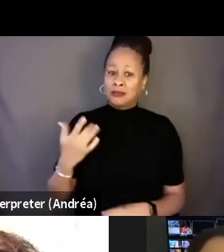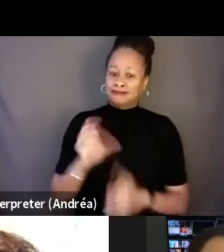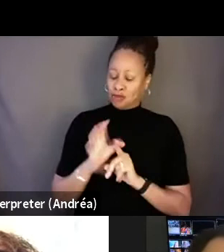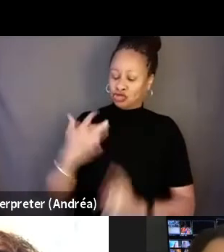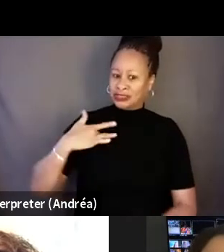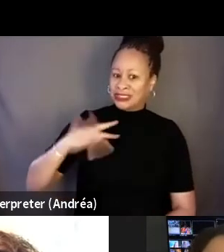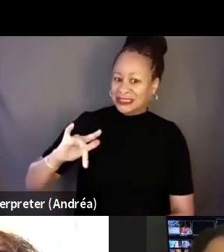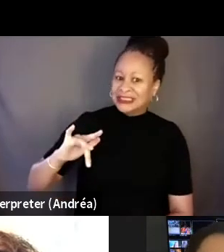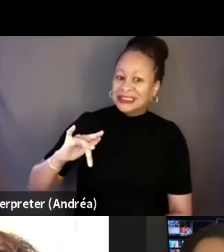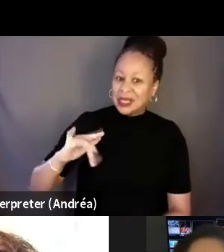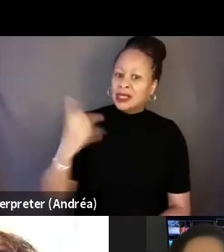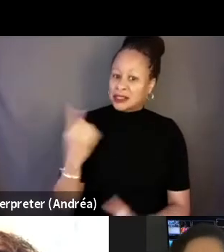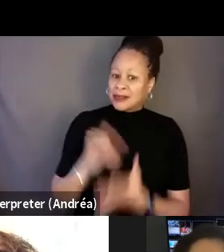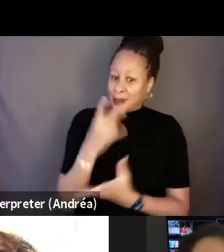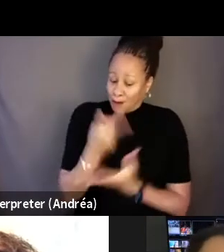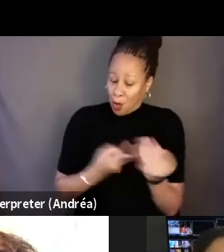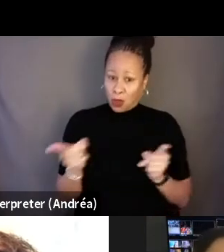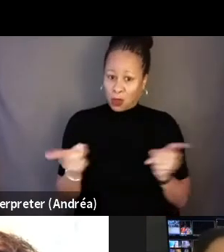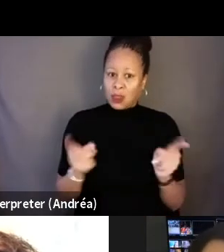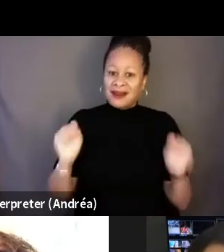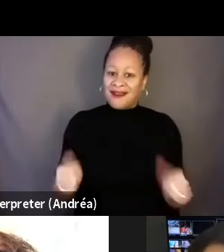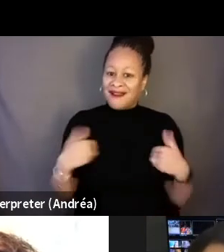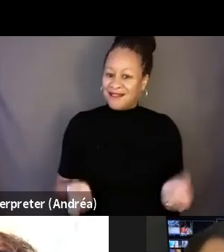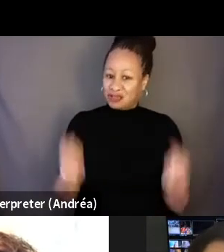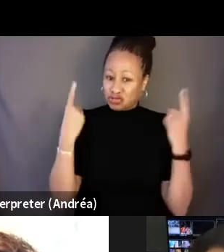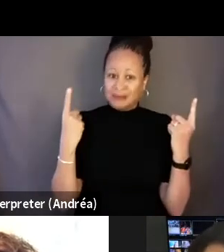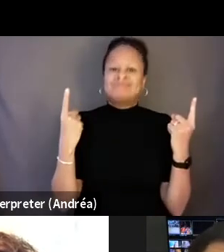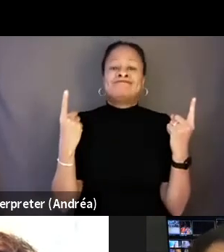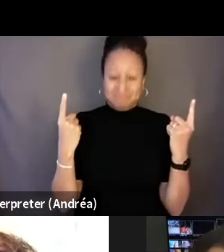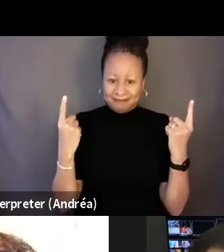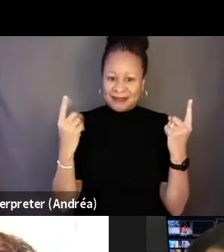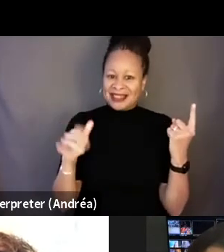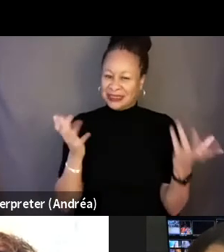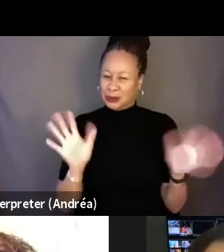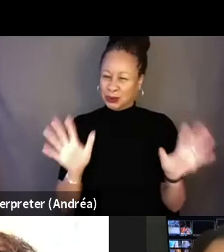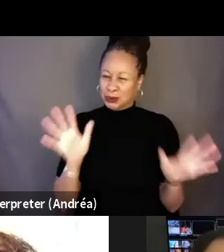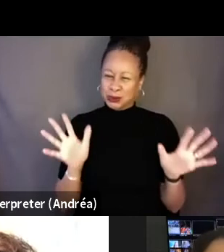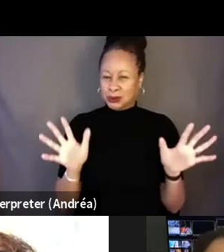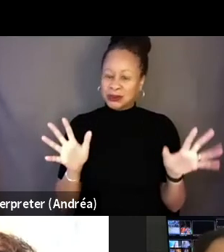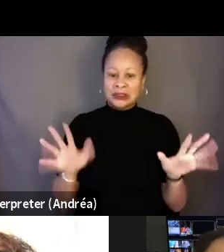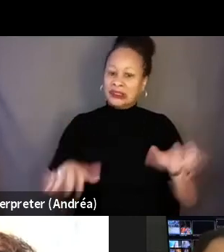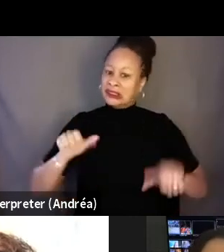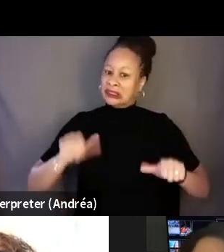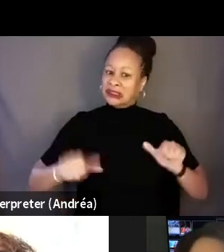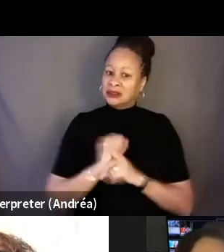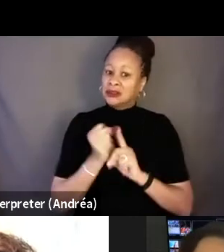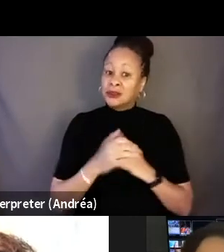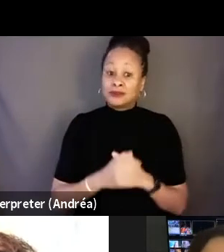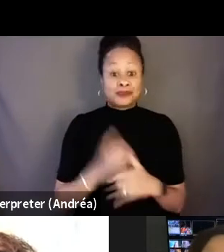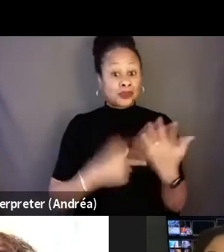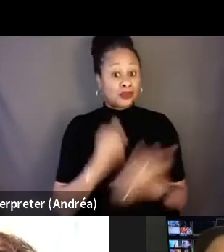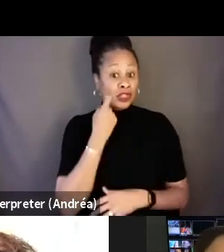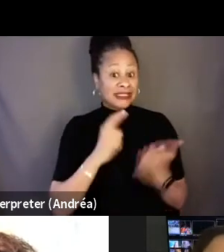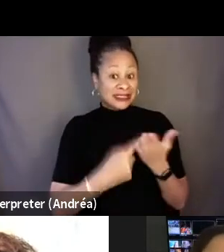something that both sides can have an understanding of, it can be a tricky situation. What you all were discussing